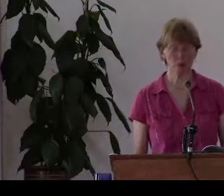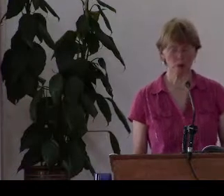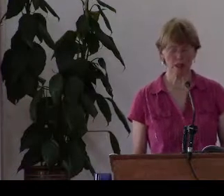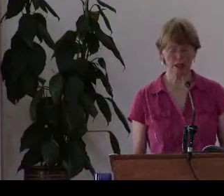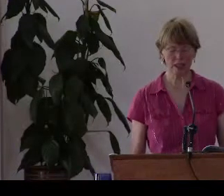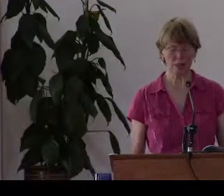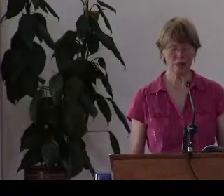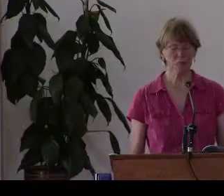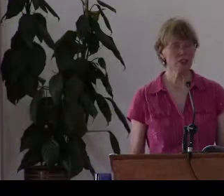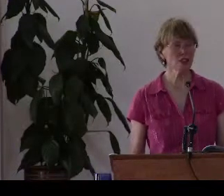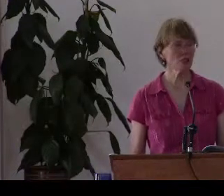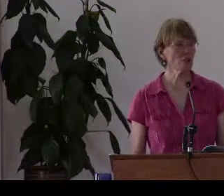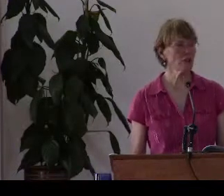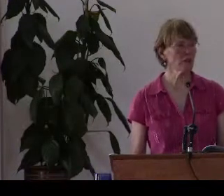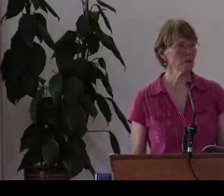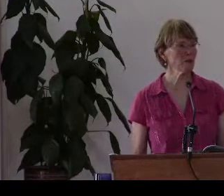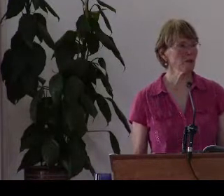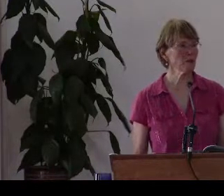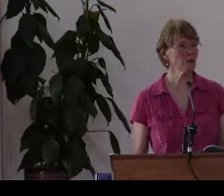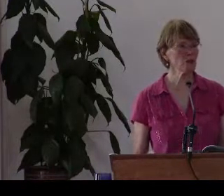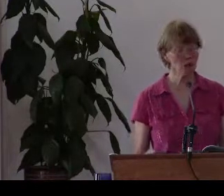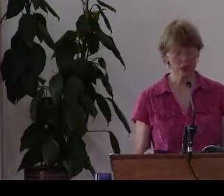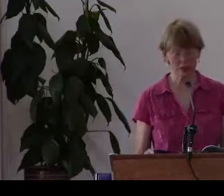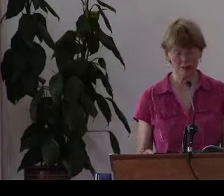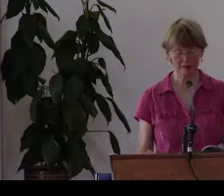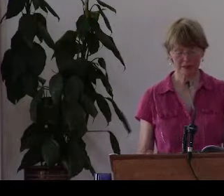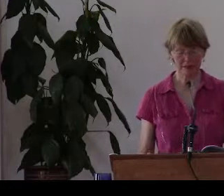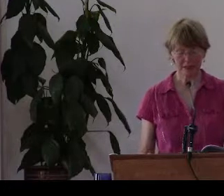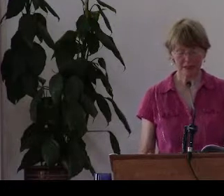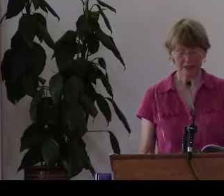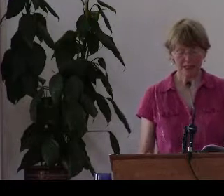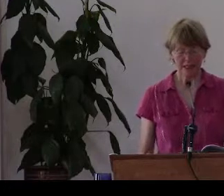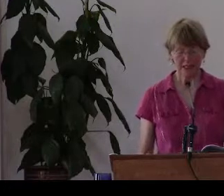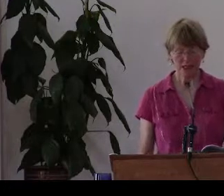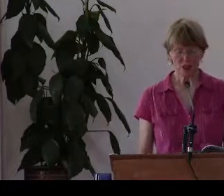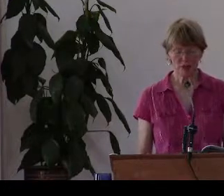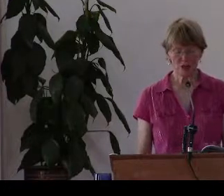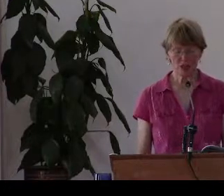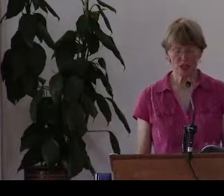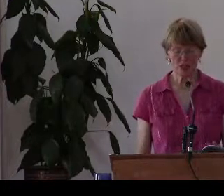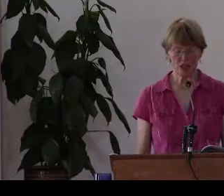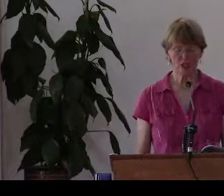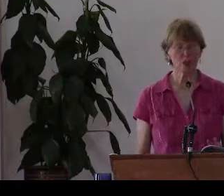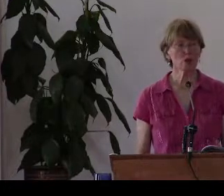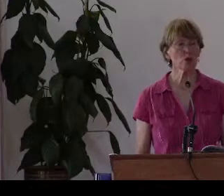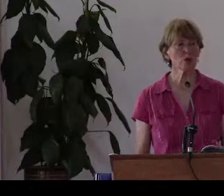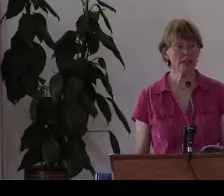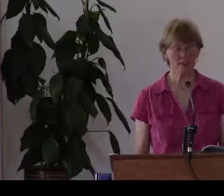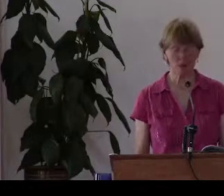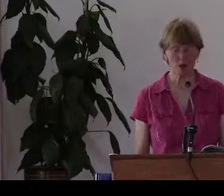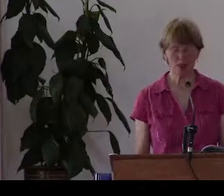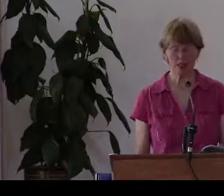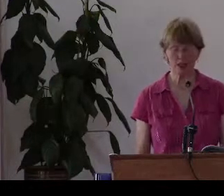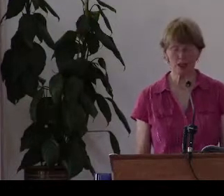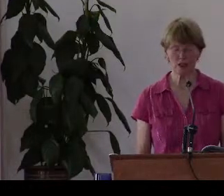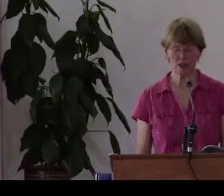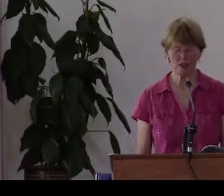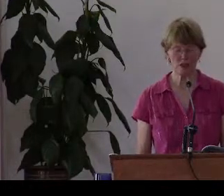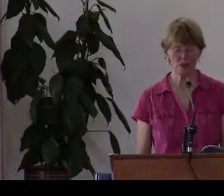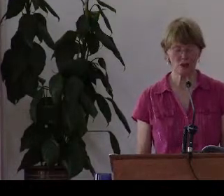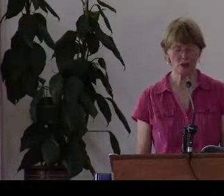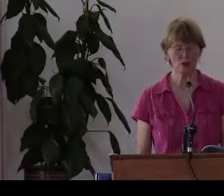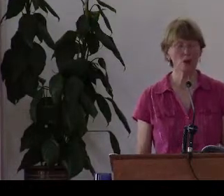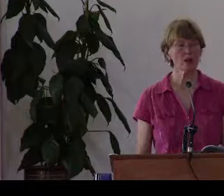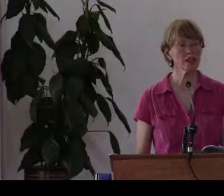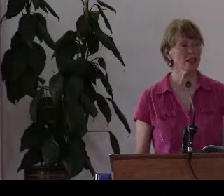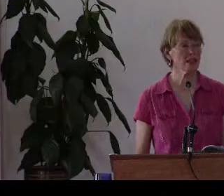Salem community with donations to the Marion Polk Food Share. Each month, we share our UUCS monetary